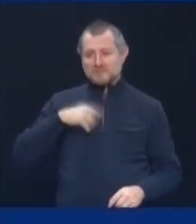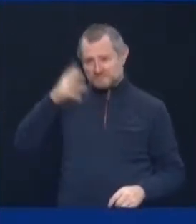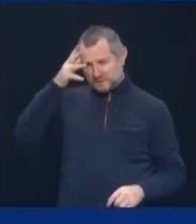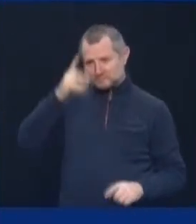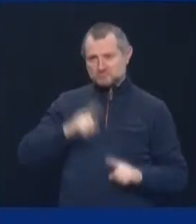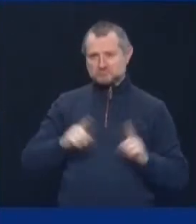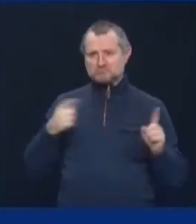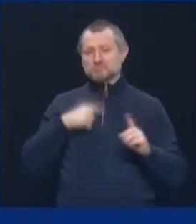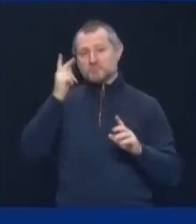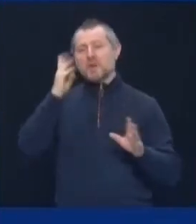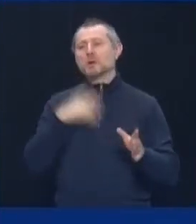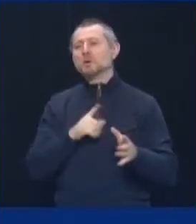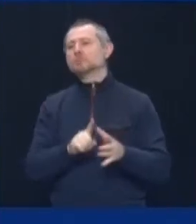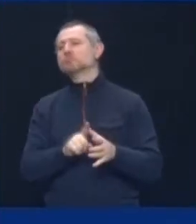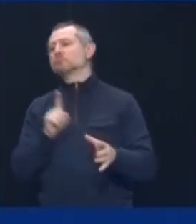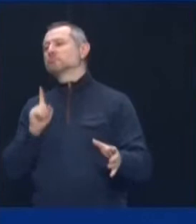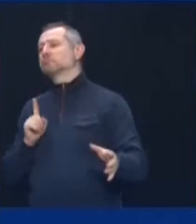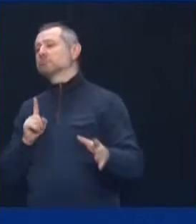had a negative connotation.